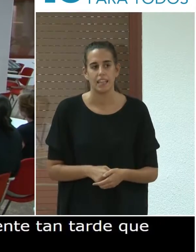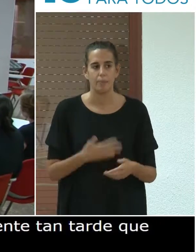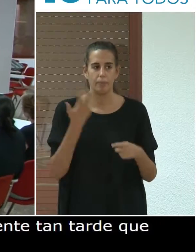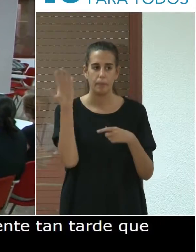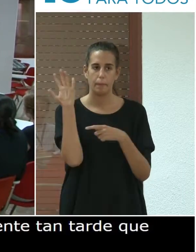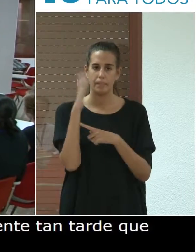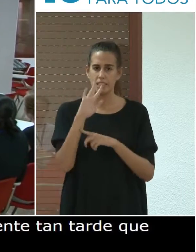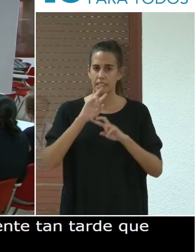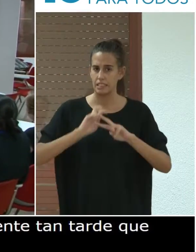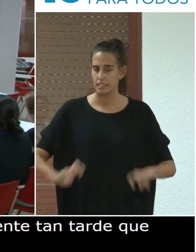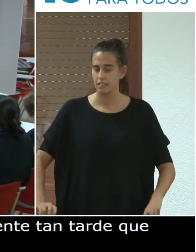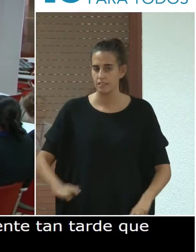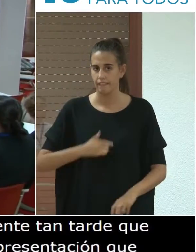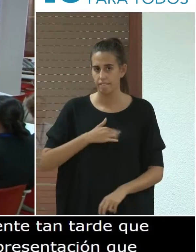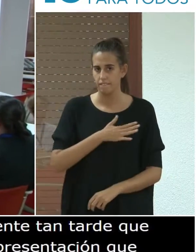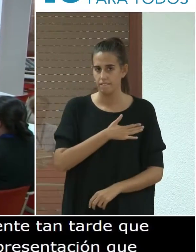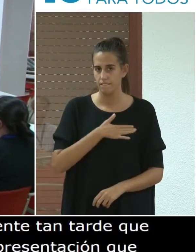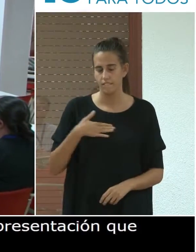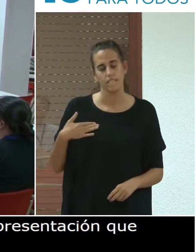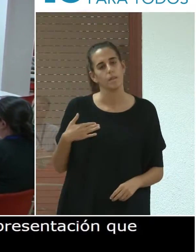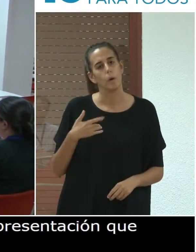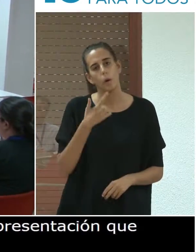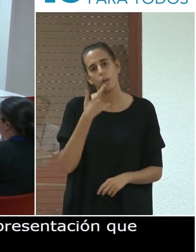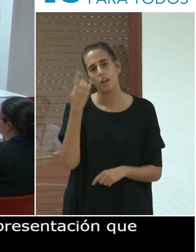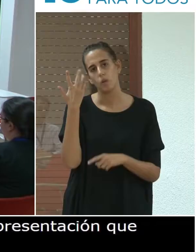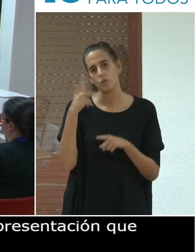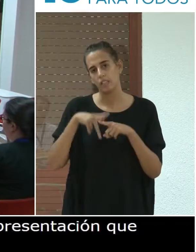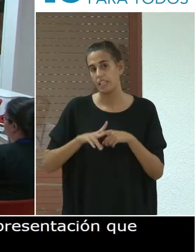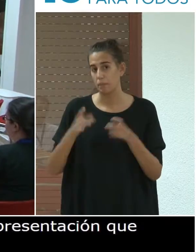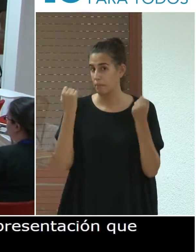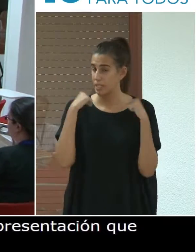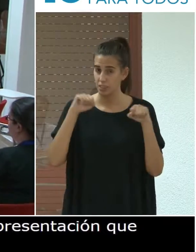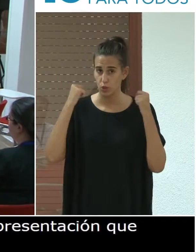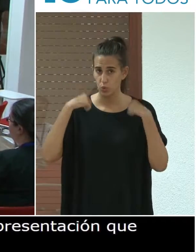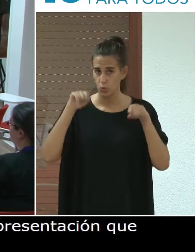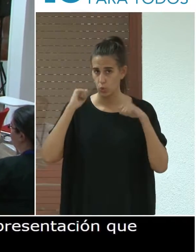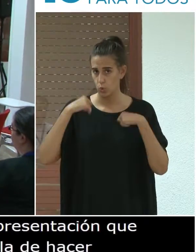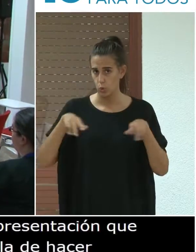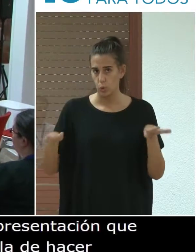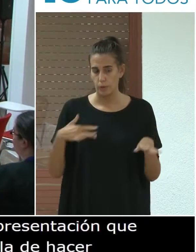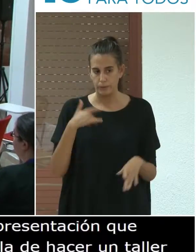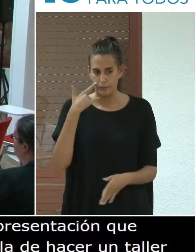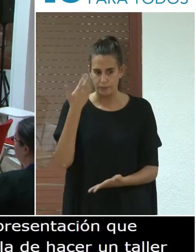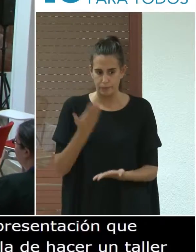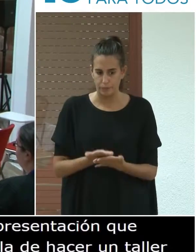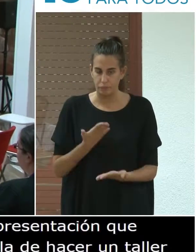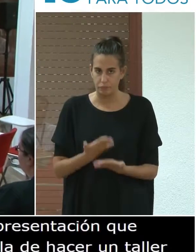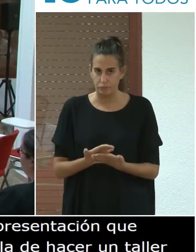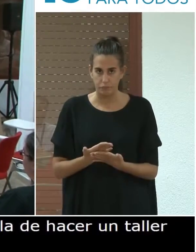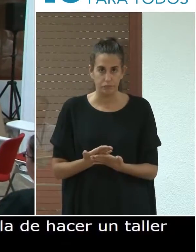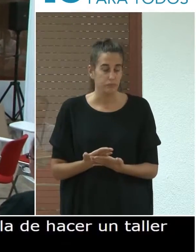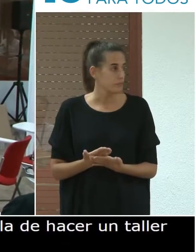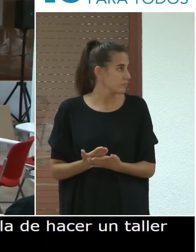presentation we're going to give, well, initially our intention was to give a very practical